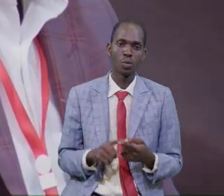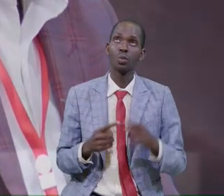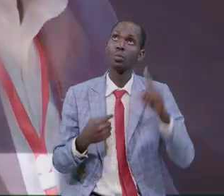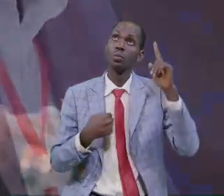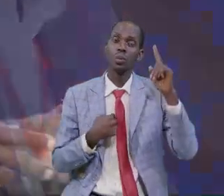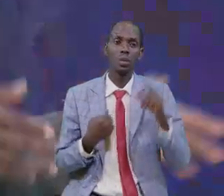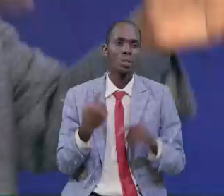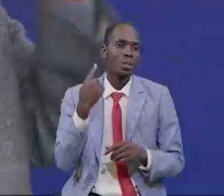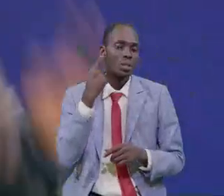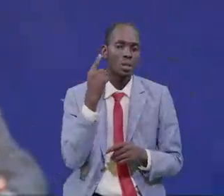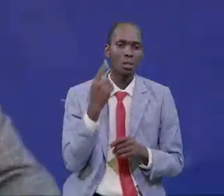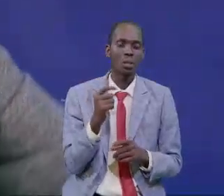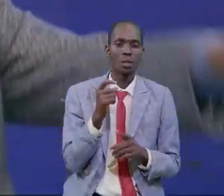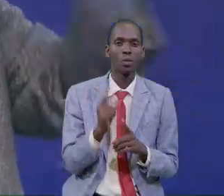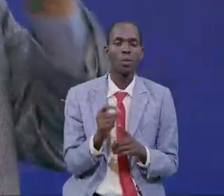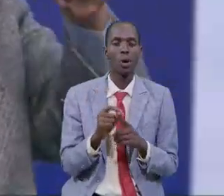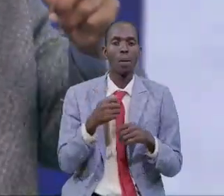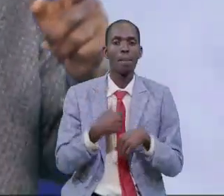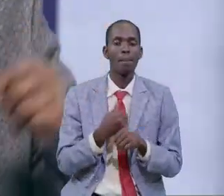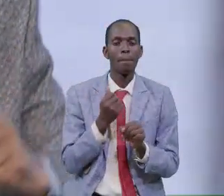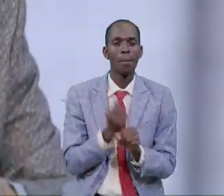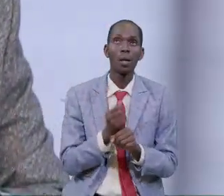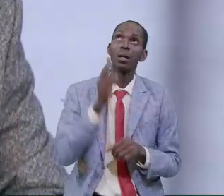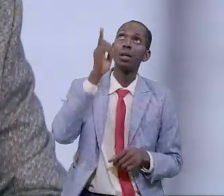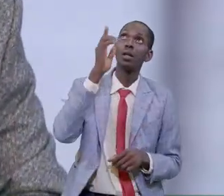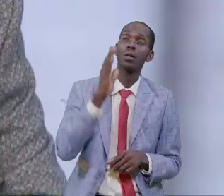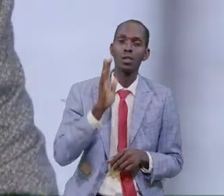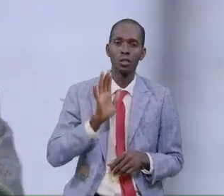word, make God your God.